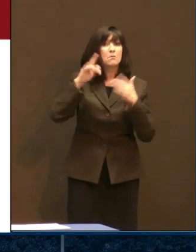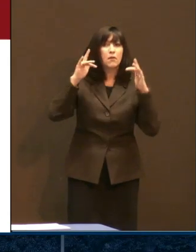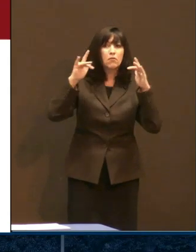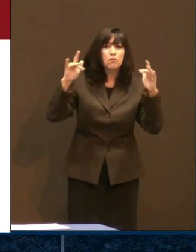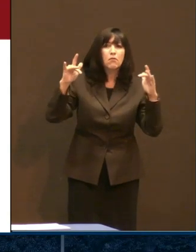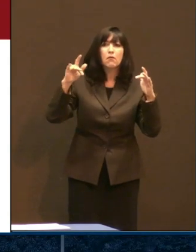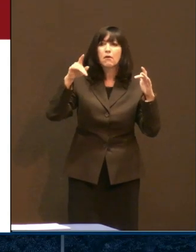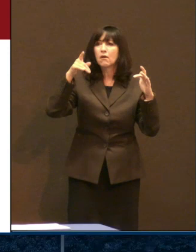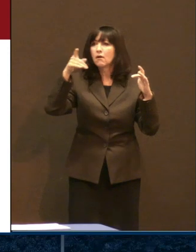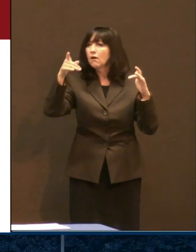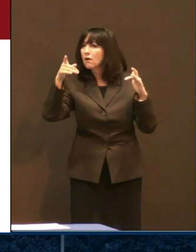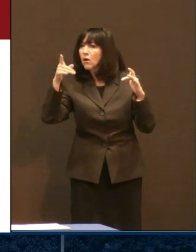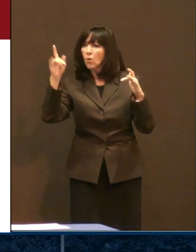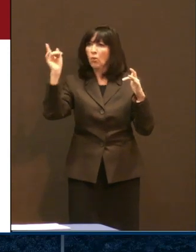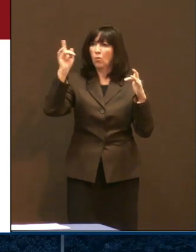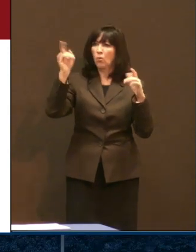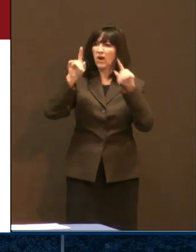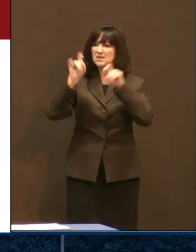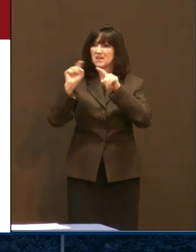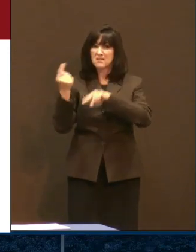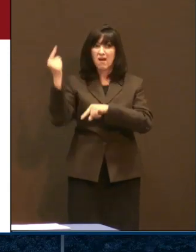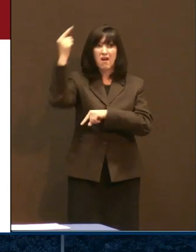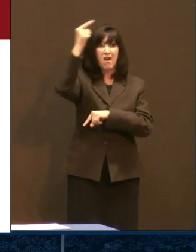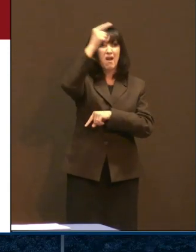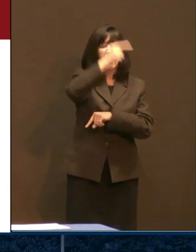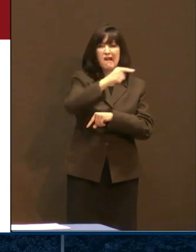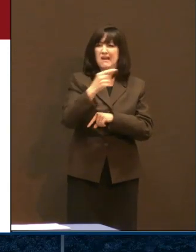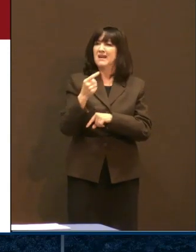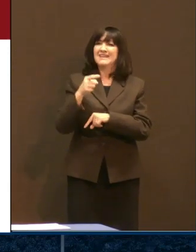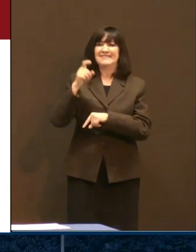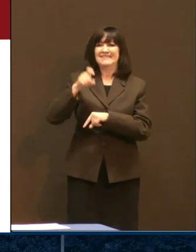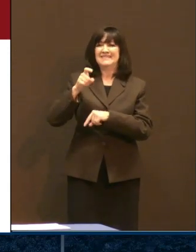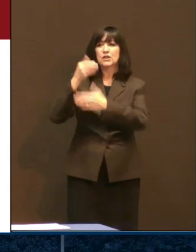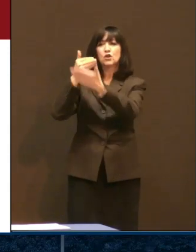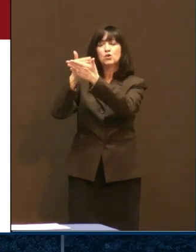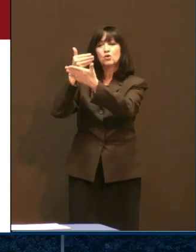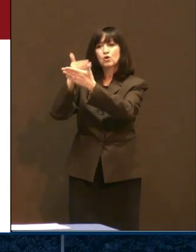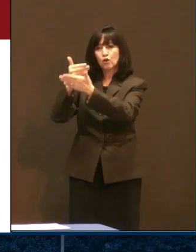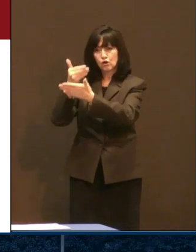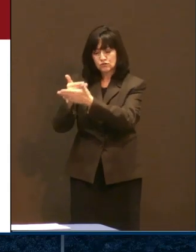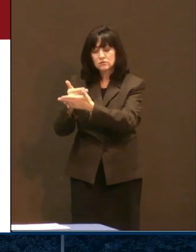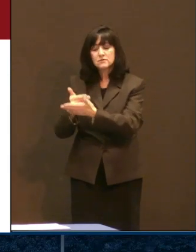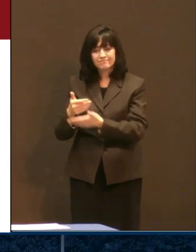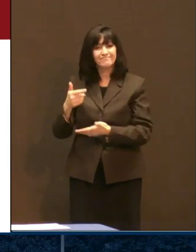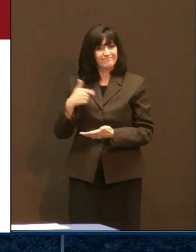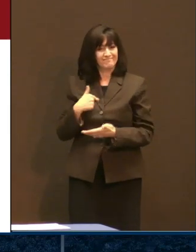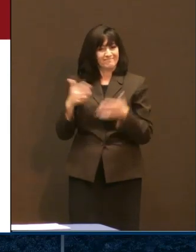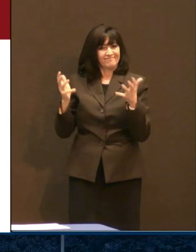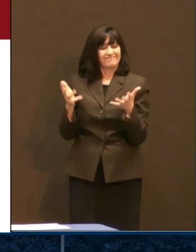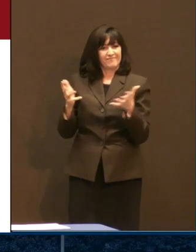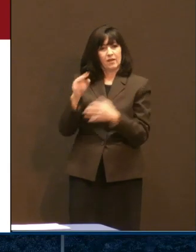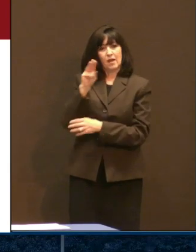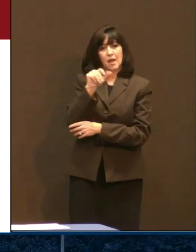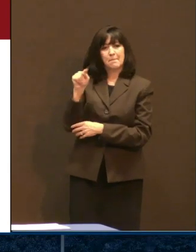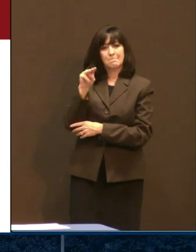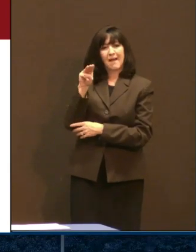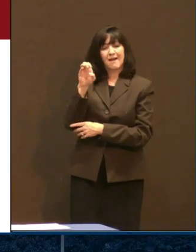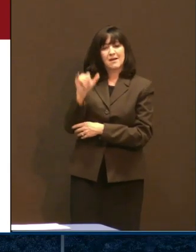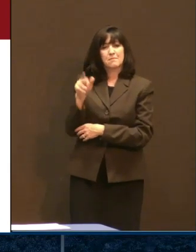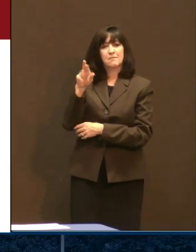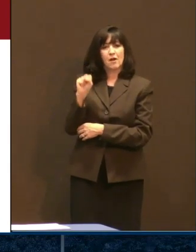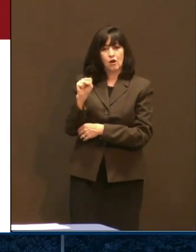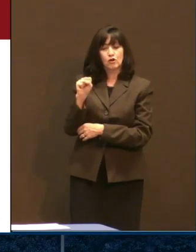with Newcastle County partners, including the county executive, Matt Myers, and all the hospitals